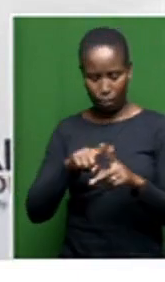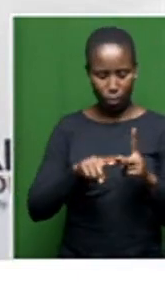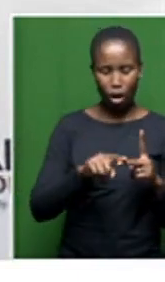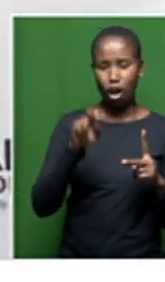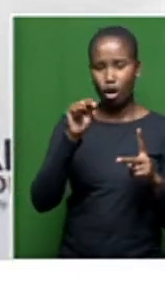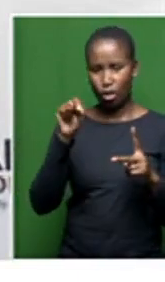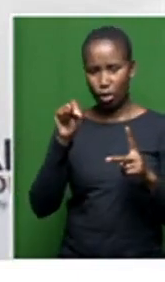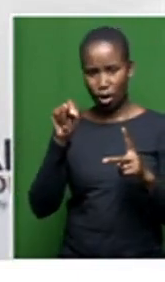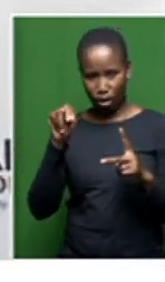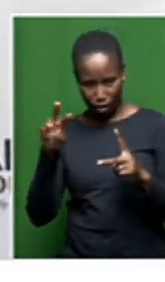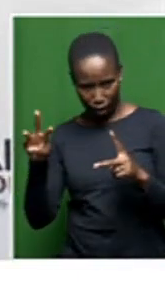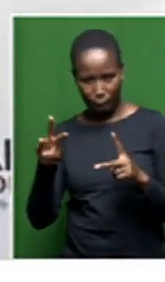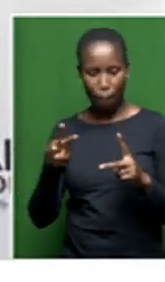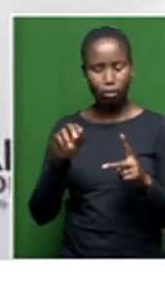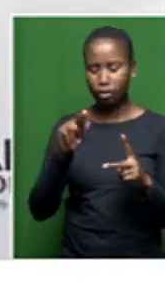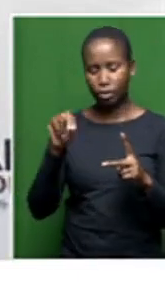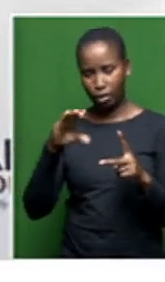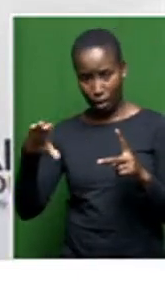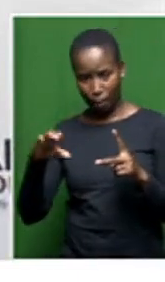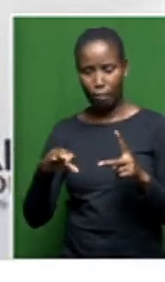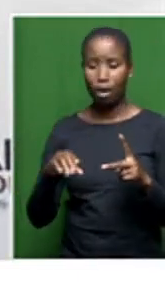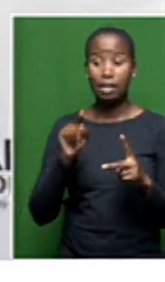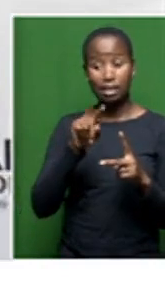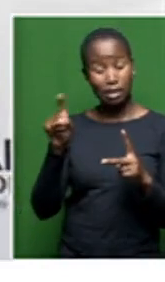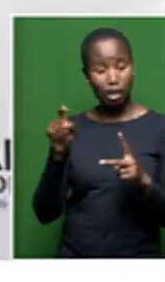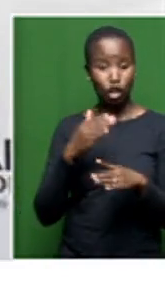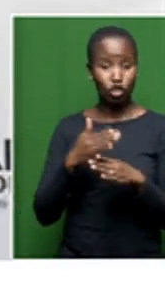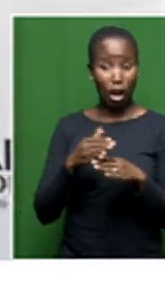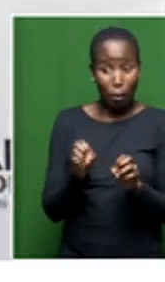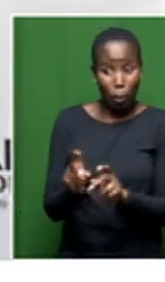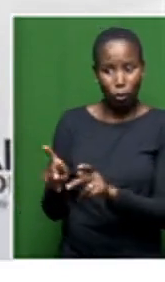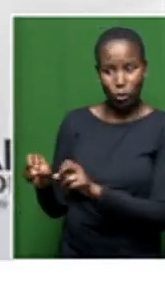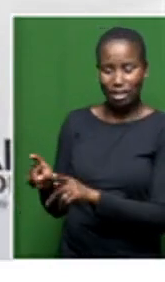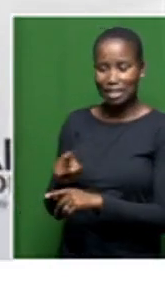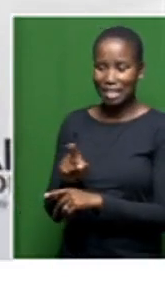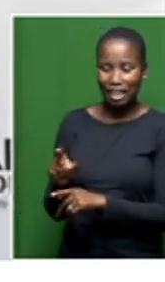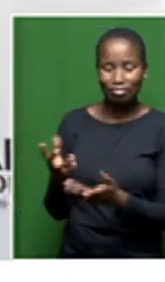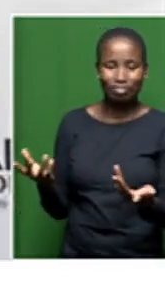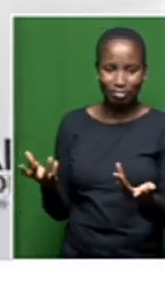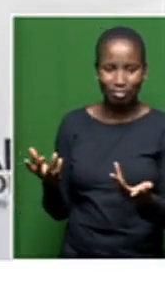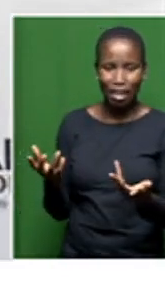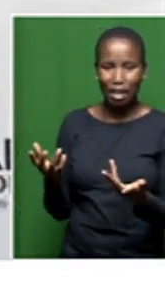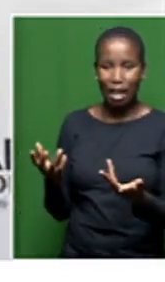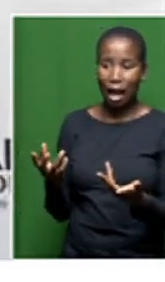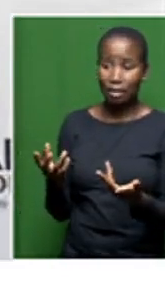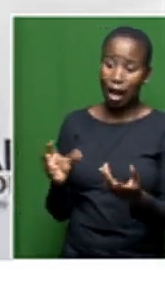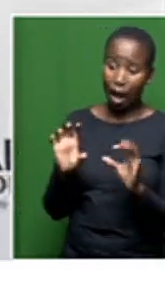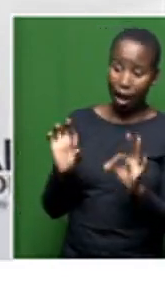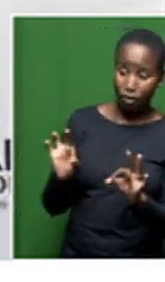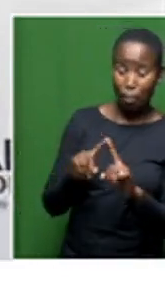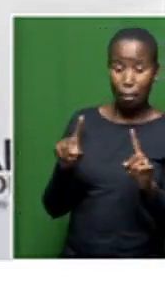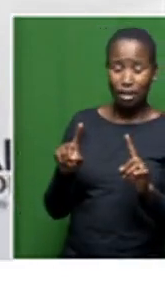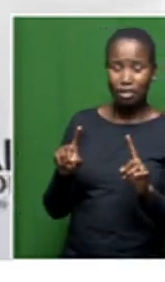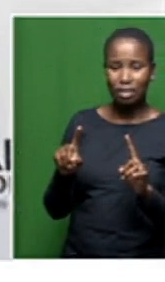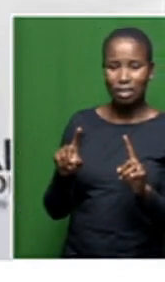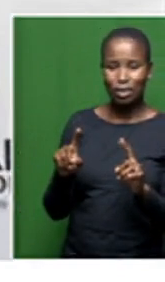Cape, where the job creation is not as rapid, but because of those investments,